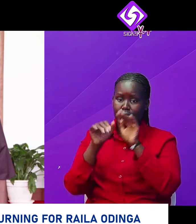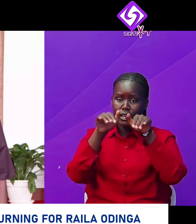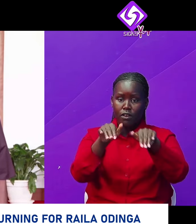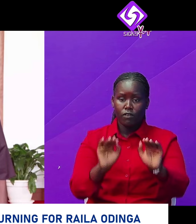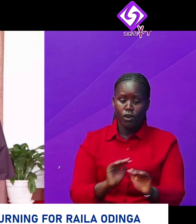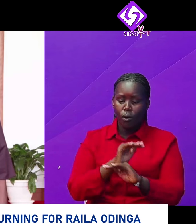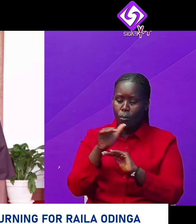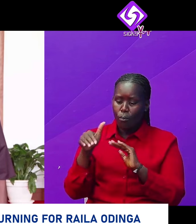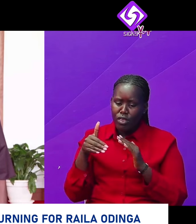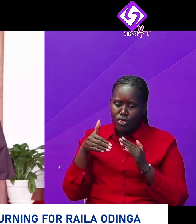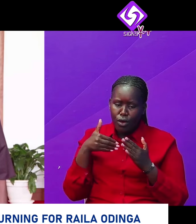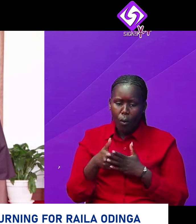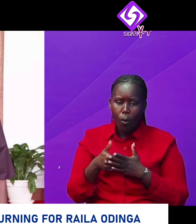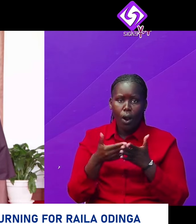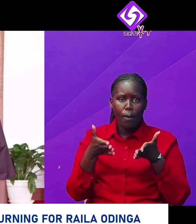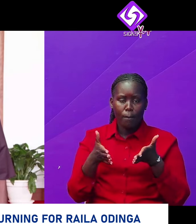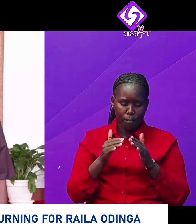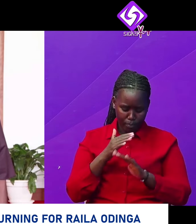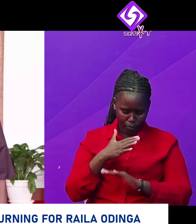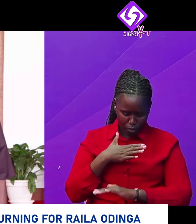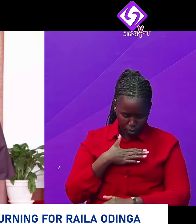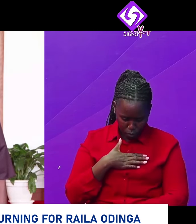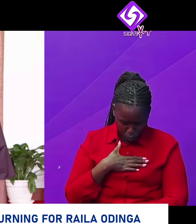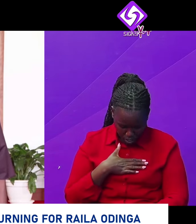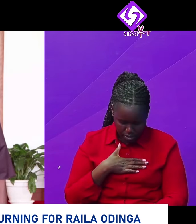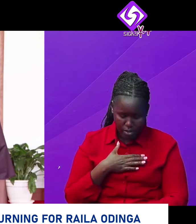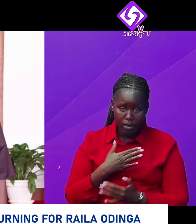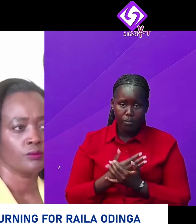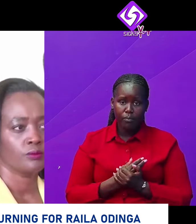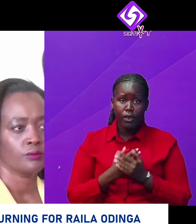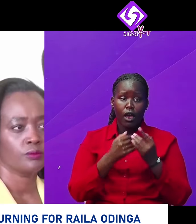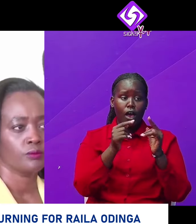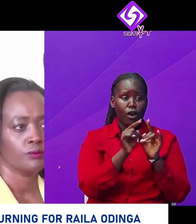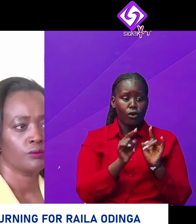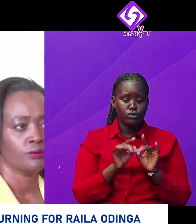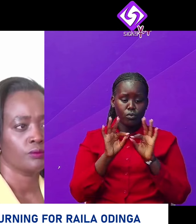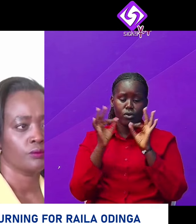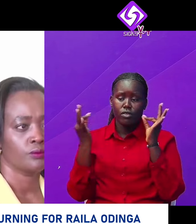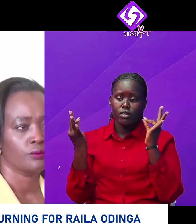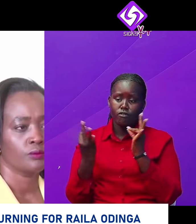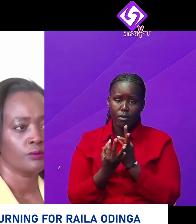attendant owners. In consultation with the family, a committee